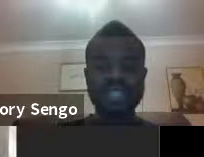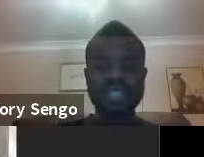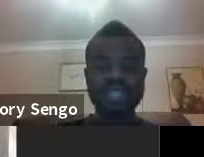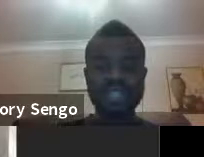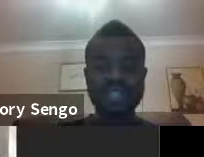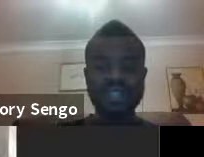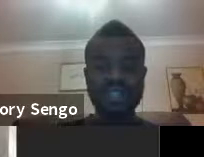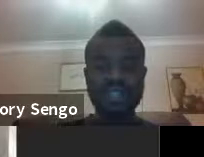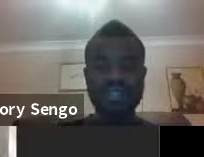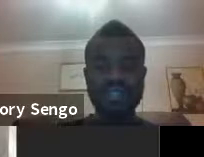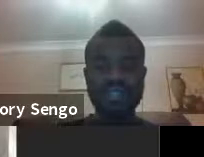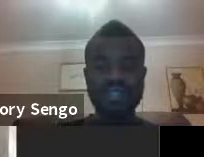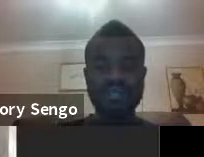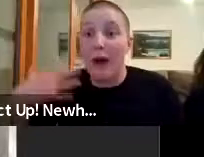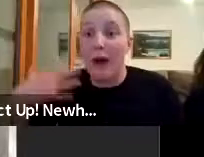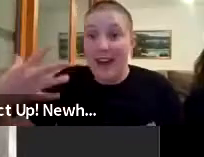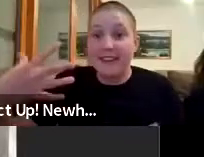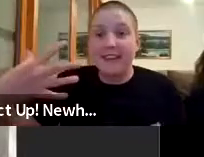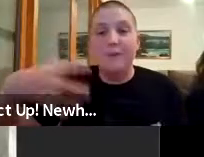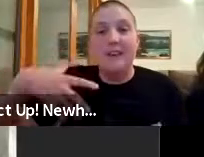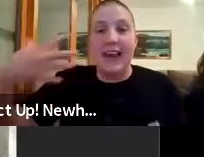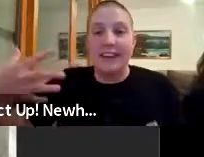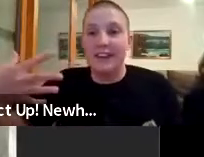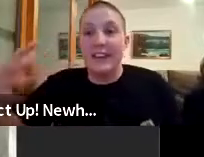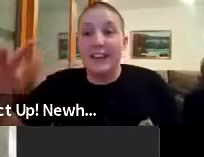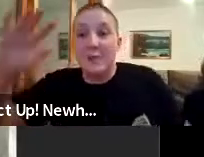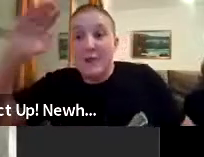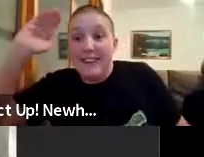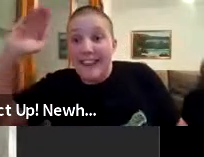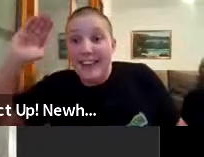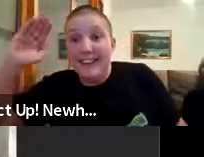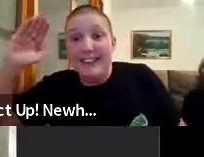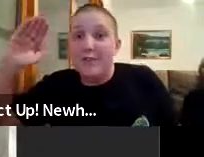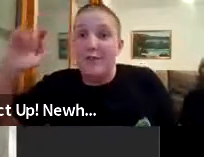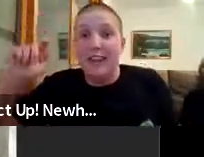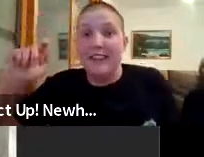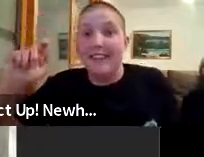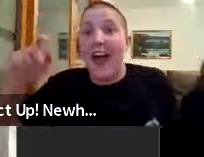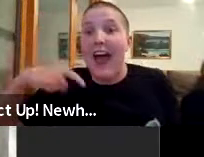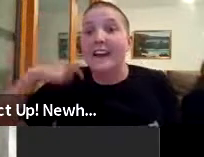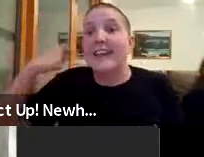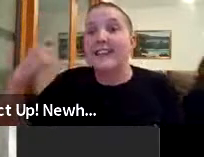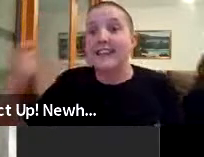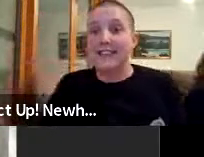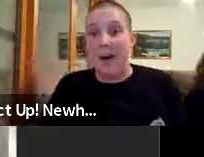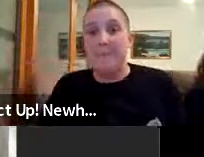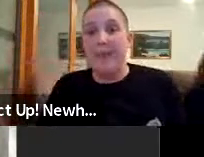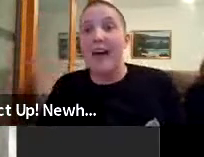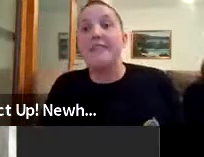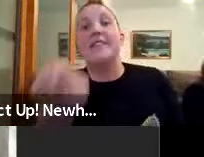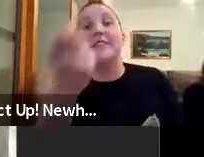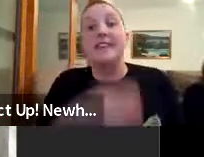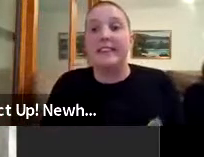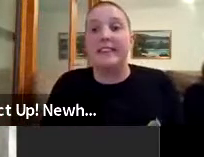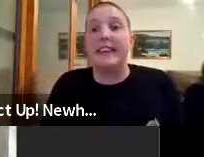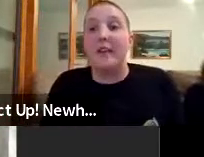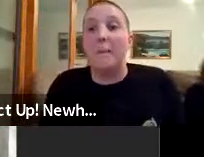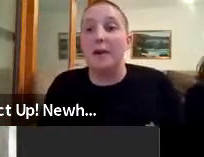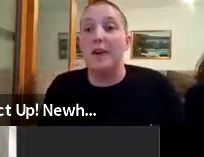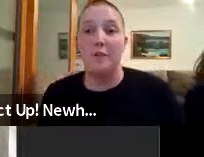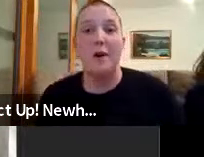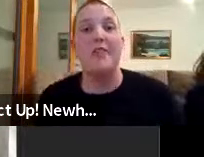posing and acting. Great. So we were acting, we'd act out a scene, and then we'd stand still in a freeze and send it to them. And then this